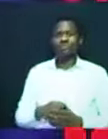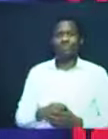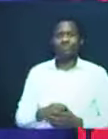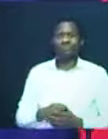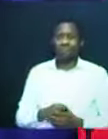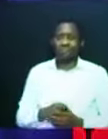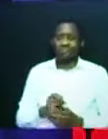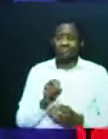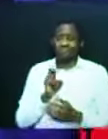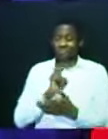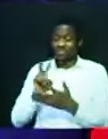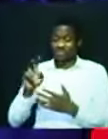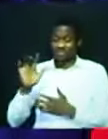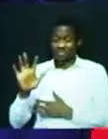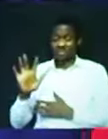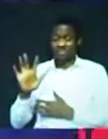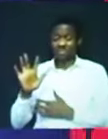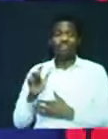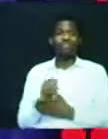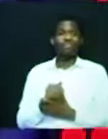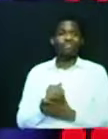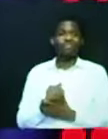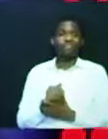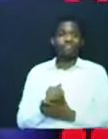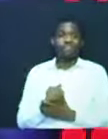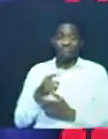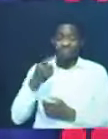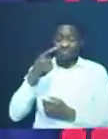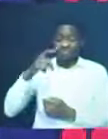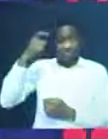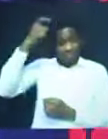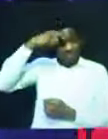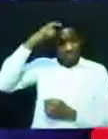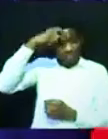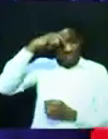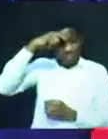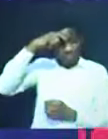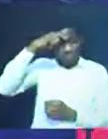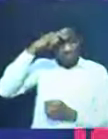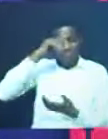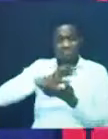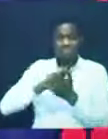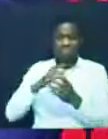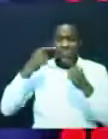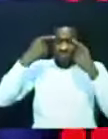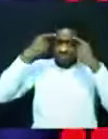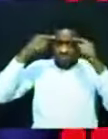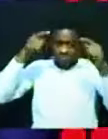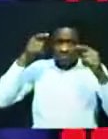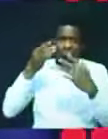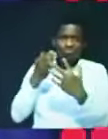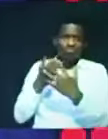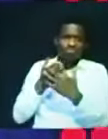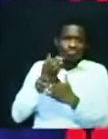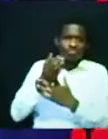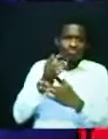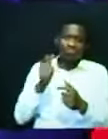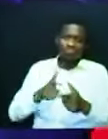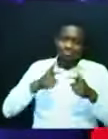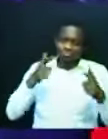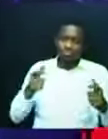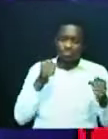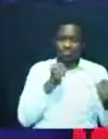5, the big one. Che inyimu num ne de sokra. The wise man prevails through great power.